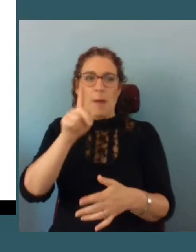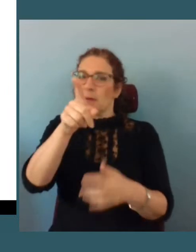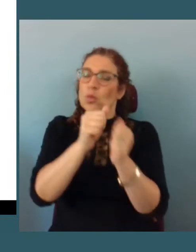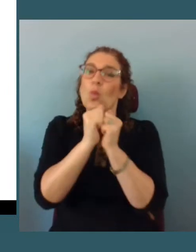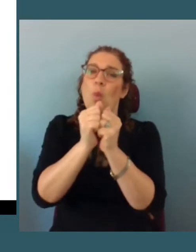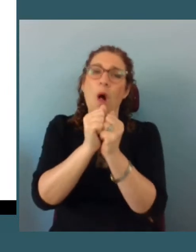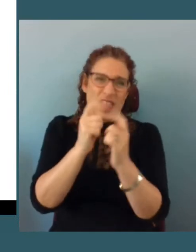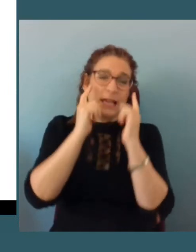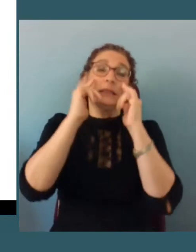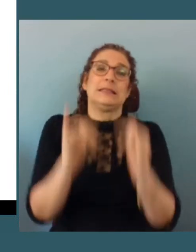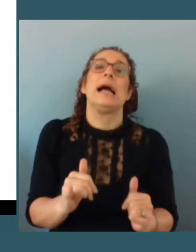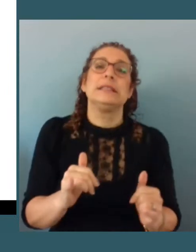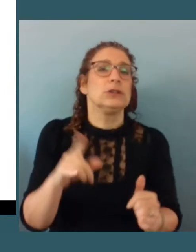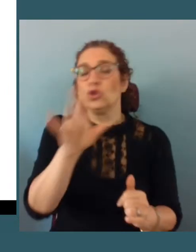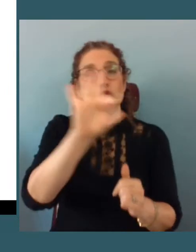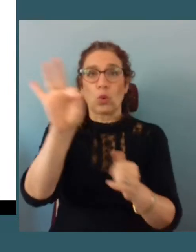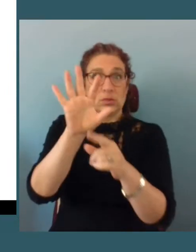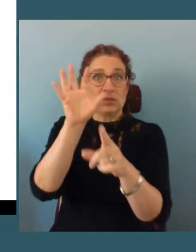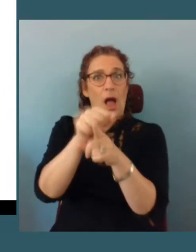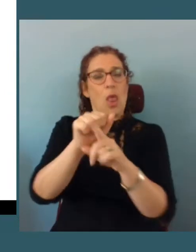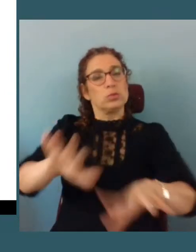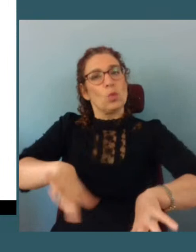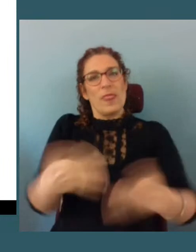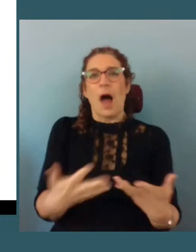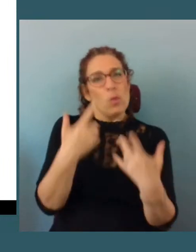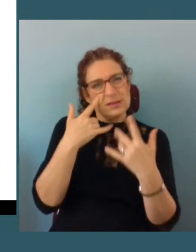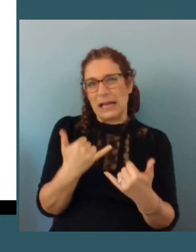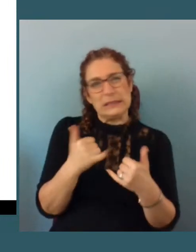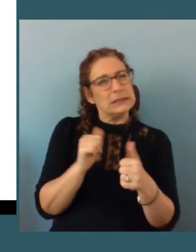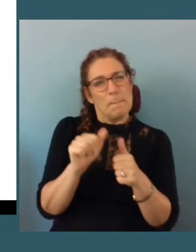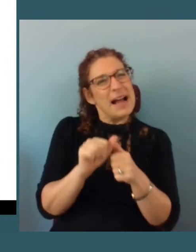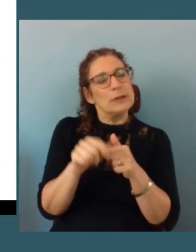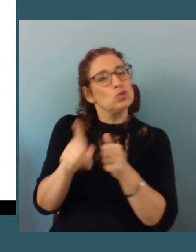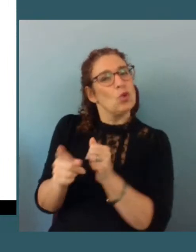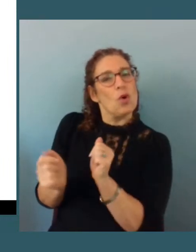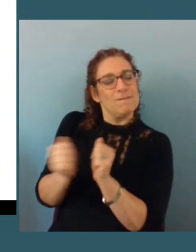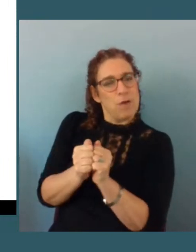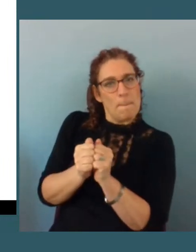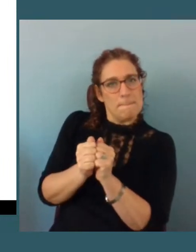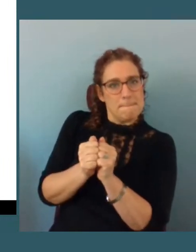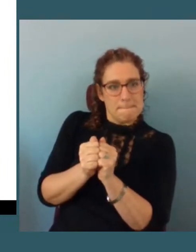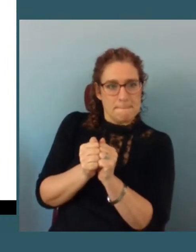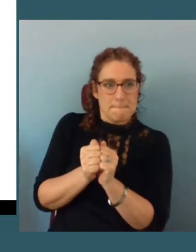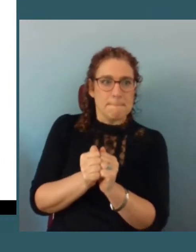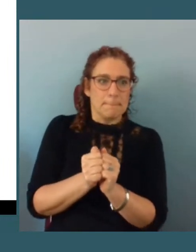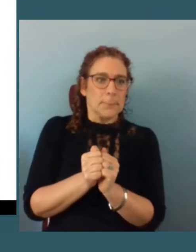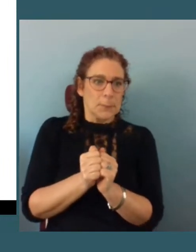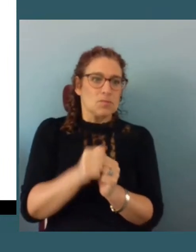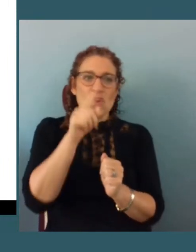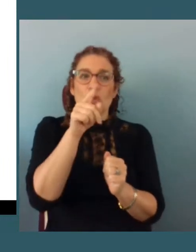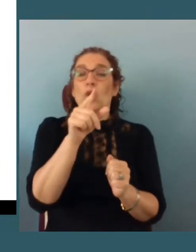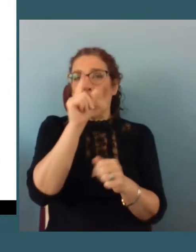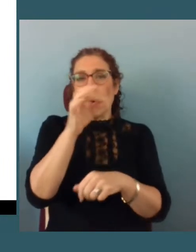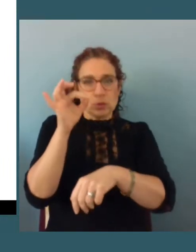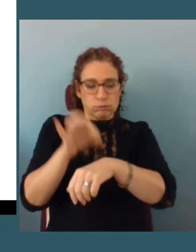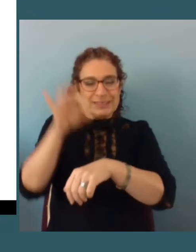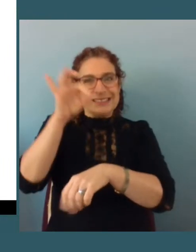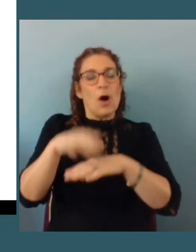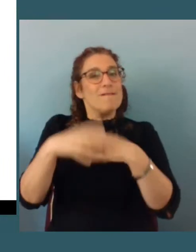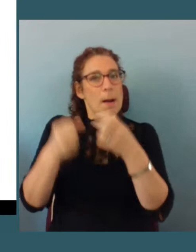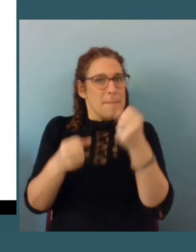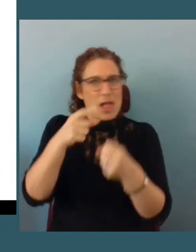than to make the diagnosis, so it's more to confirm. So you'll do a specific IgE to milk, or you could do a skin prick test to milk. There's no need to